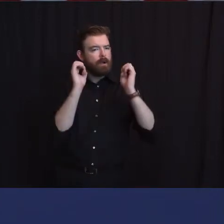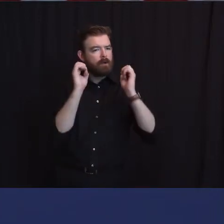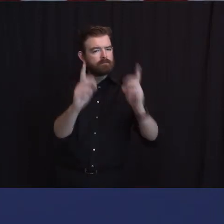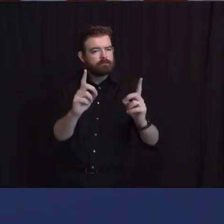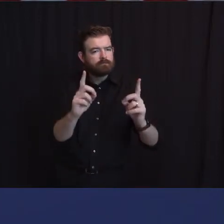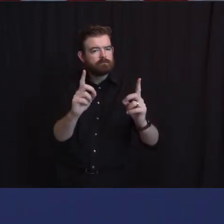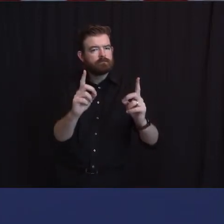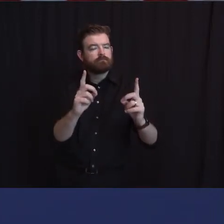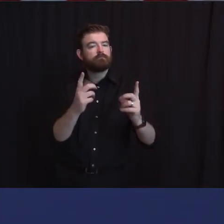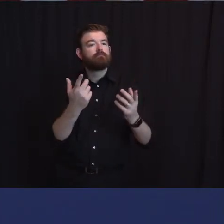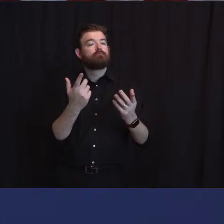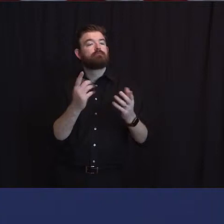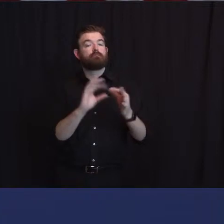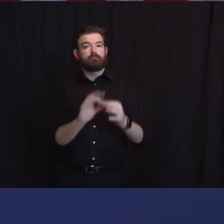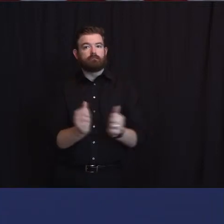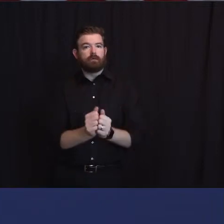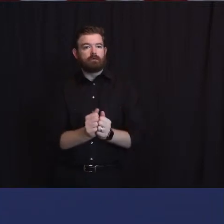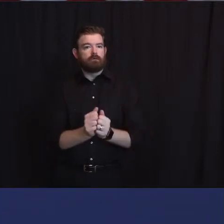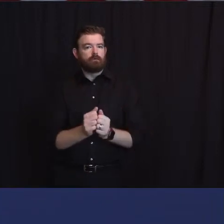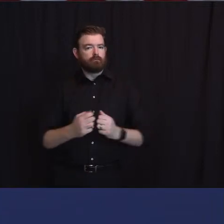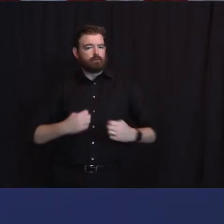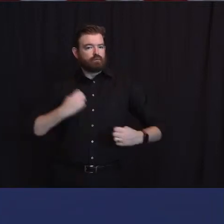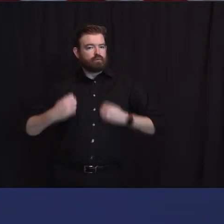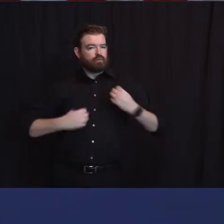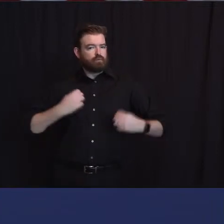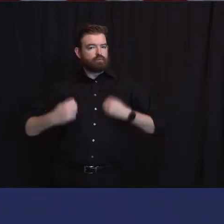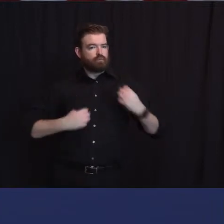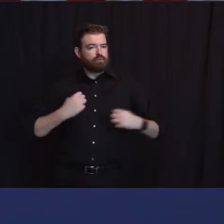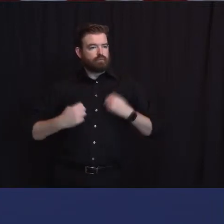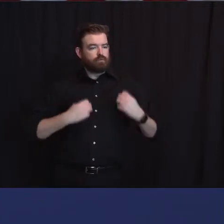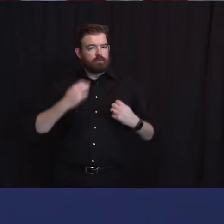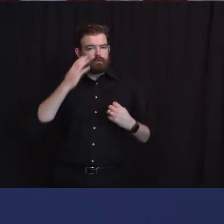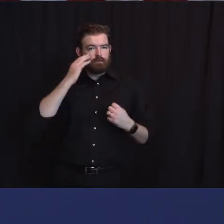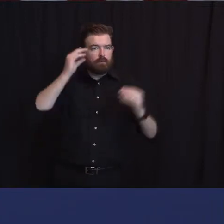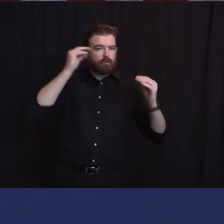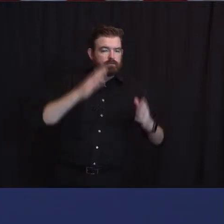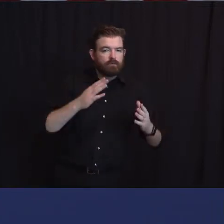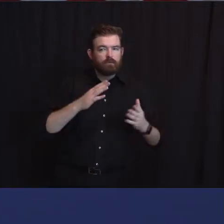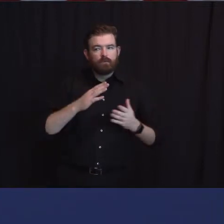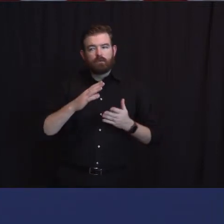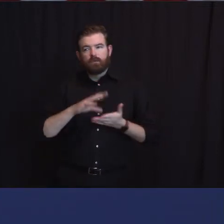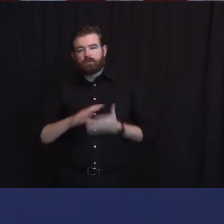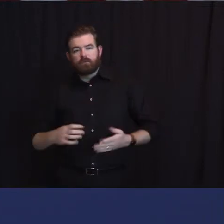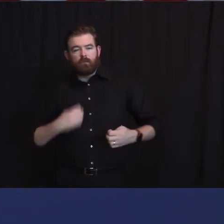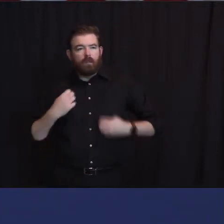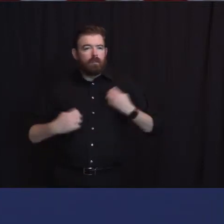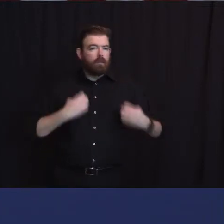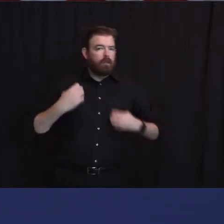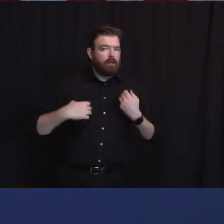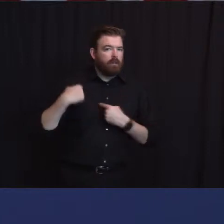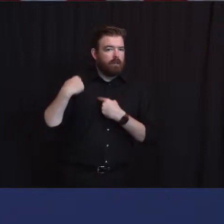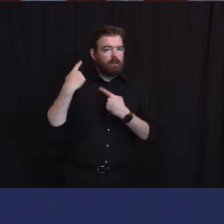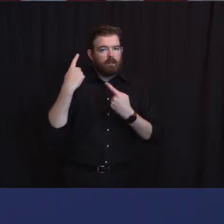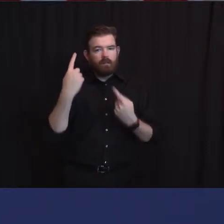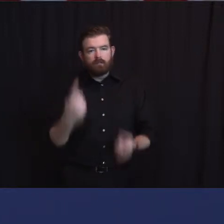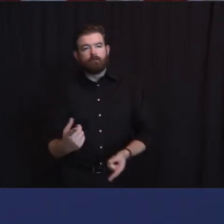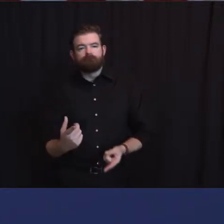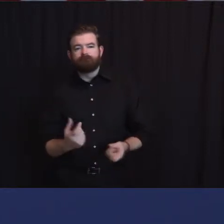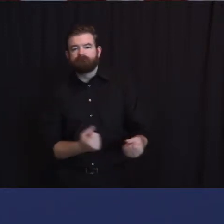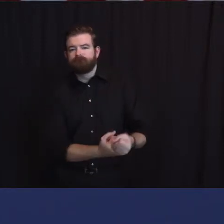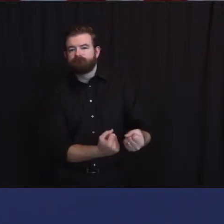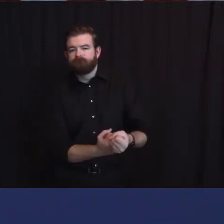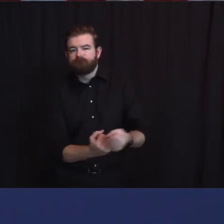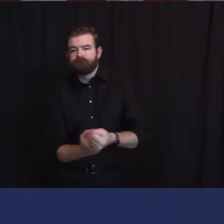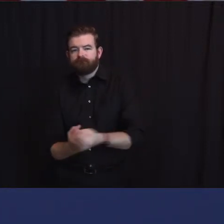of students and educators. We address federal requirements to invest in the academic impact